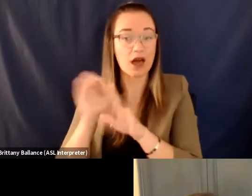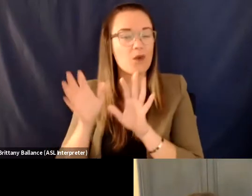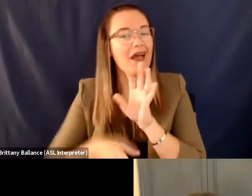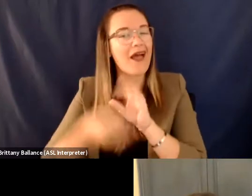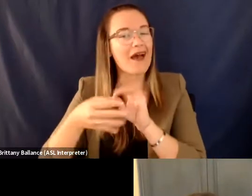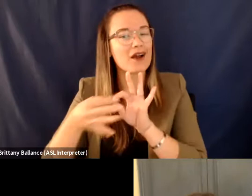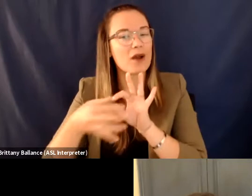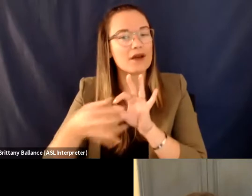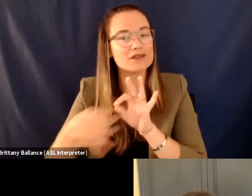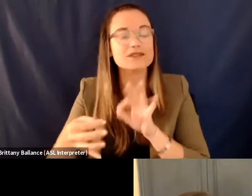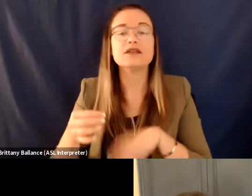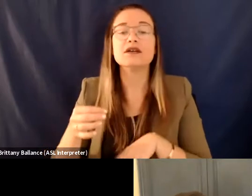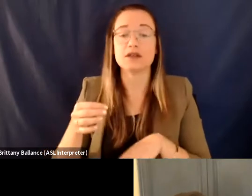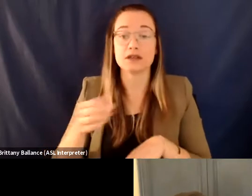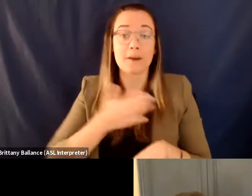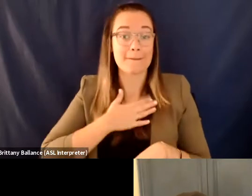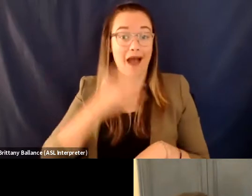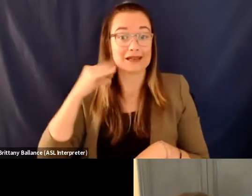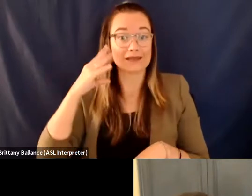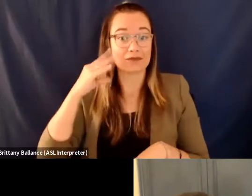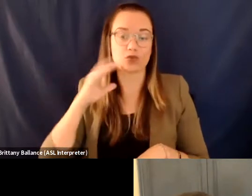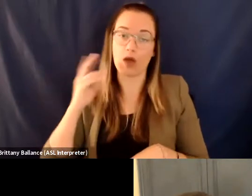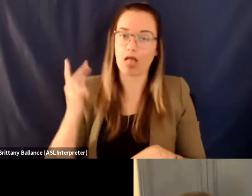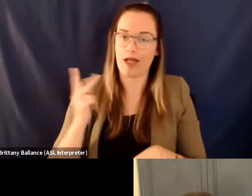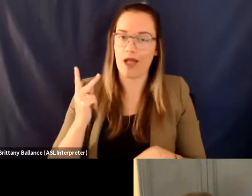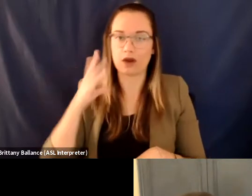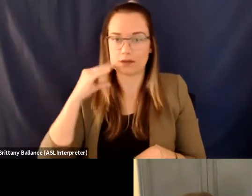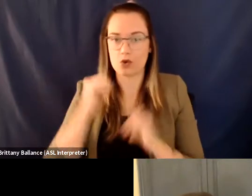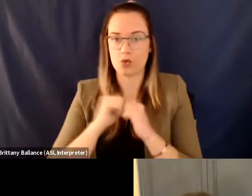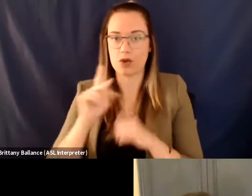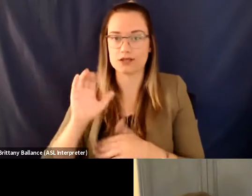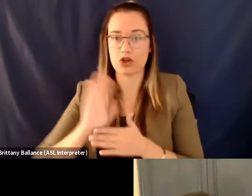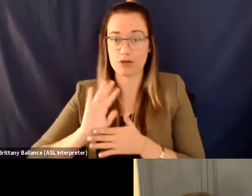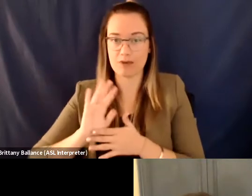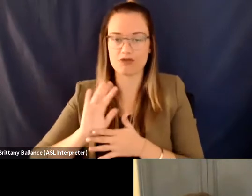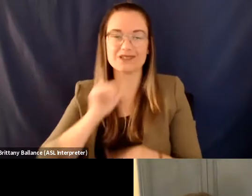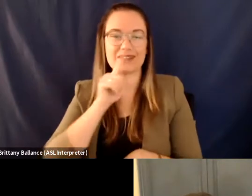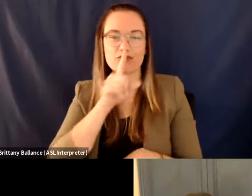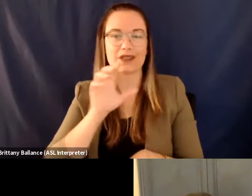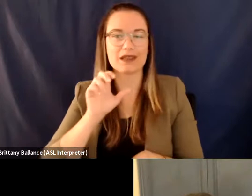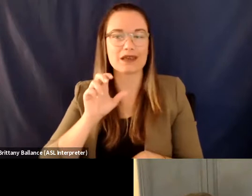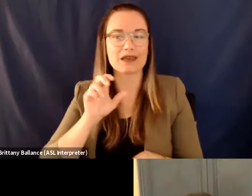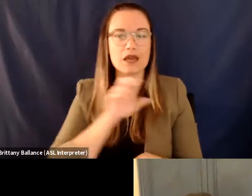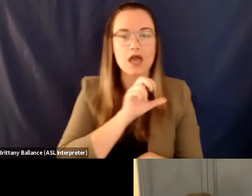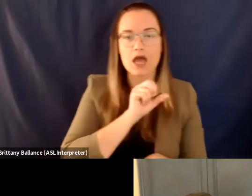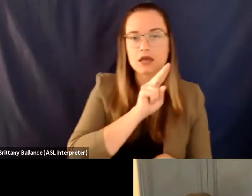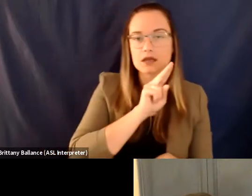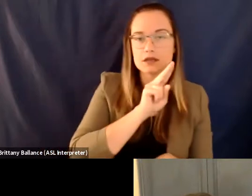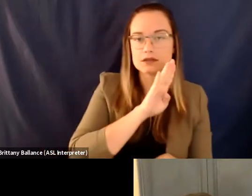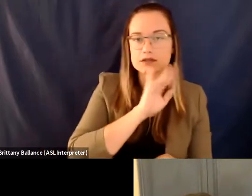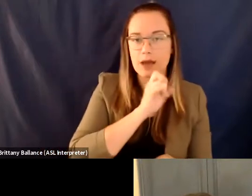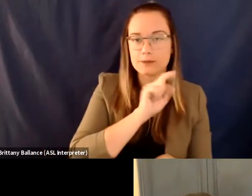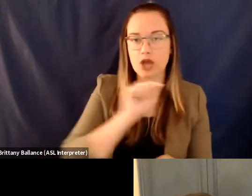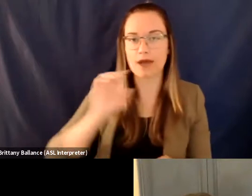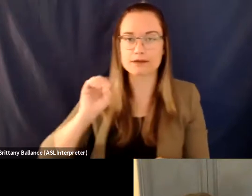though, I think that in my experience, in our experience with documentary, you know, it's not really a subject-object relationship. I mean,